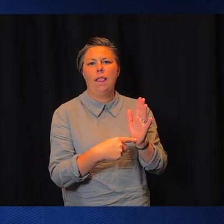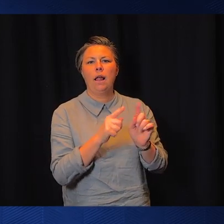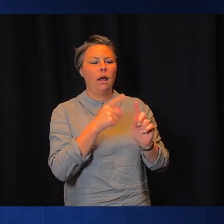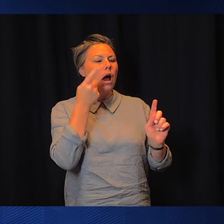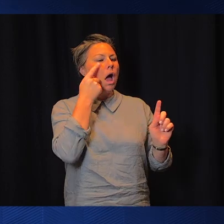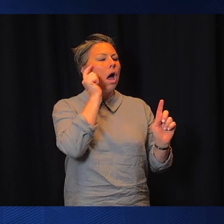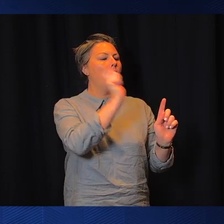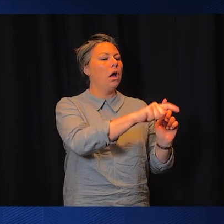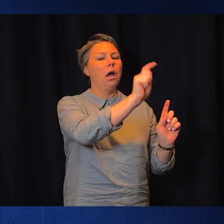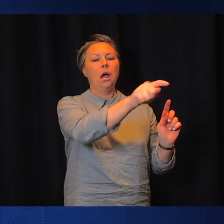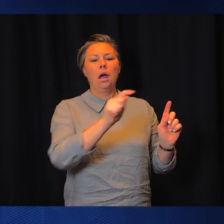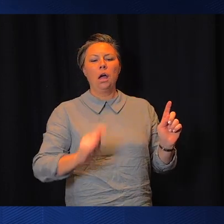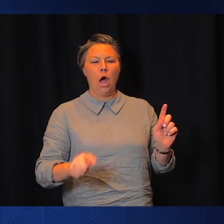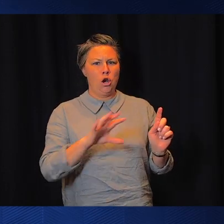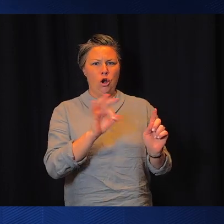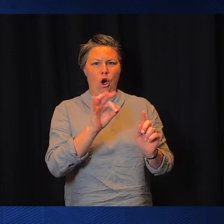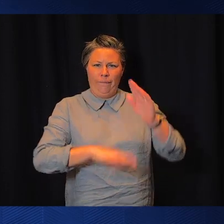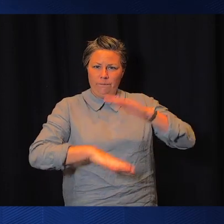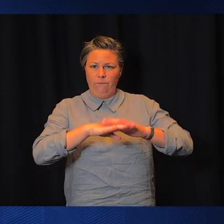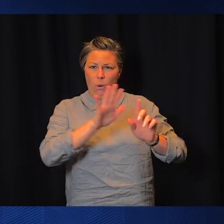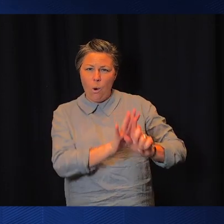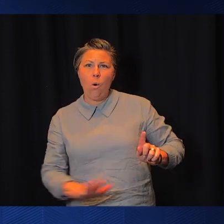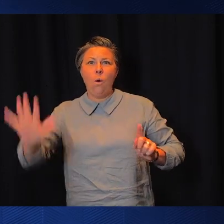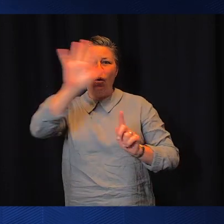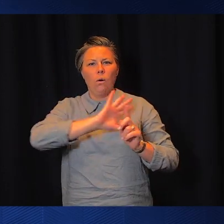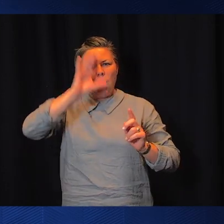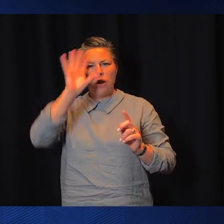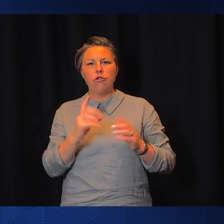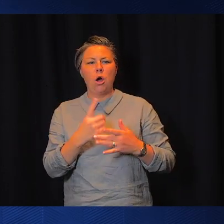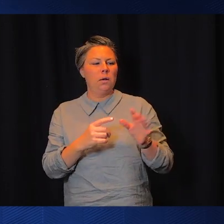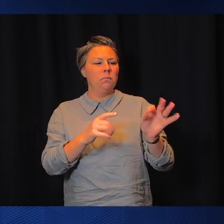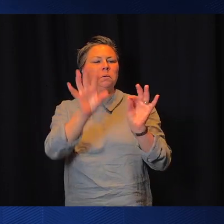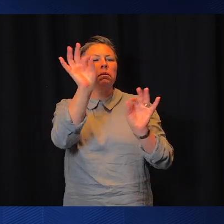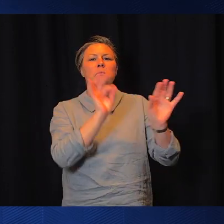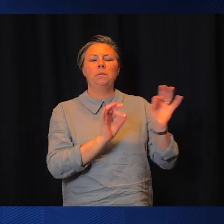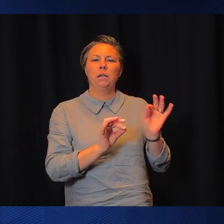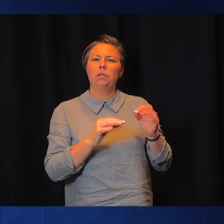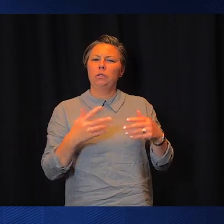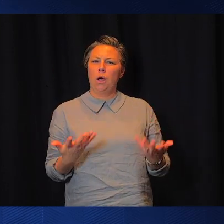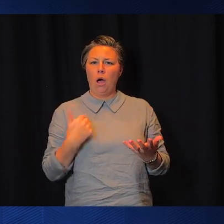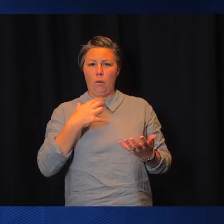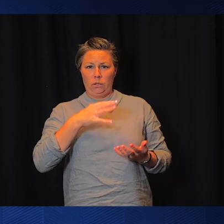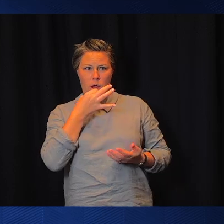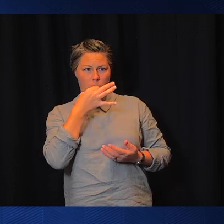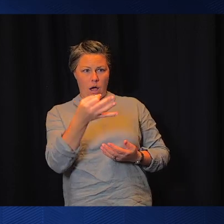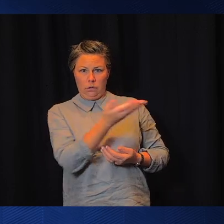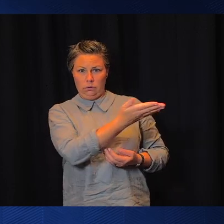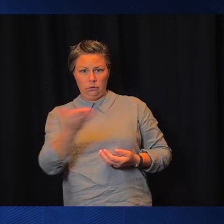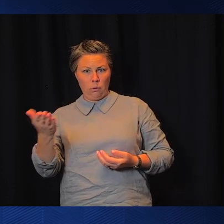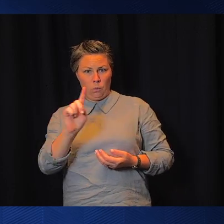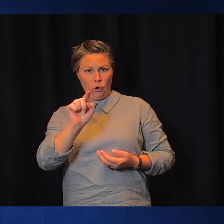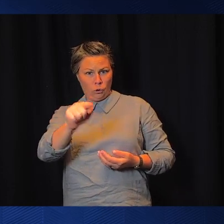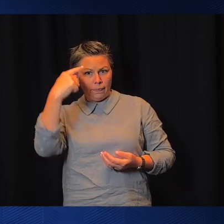instead of covering the whole country. So in your perspective, especially Pak Puji, I would like to find out, in your